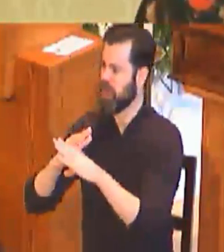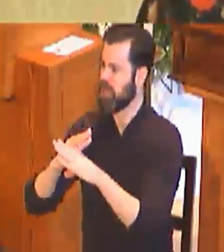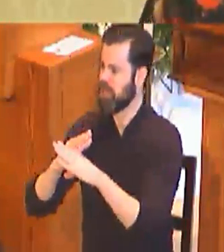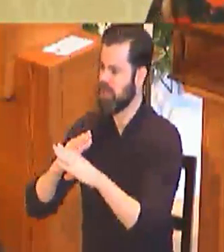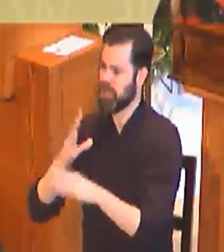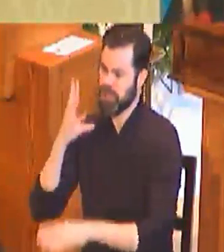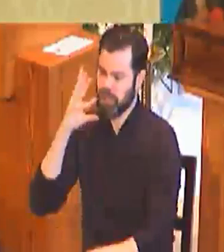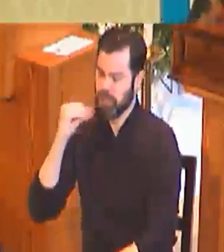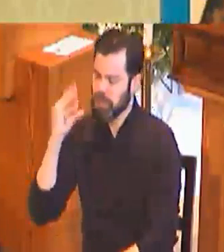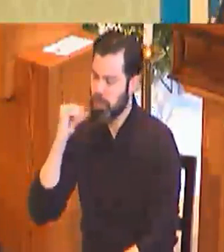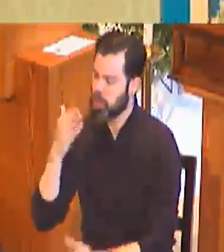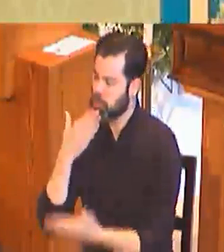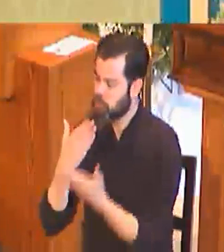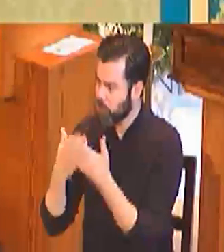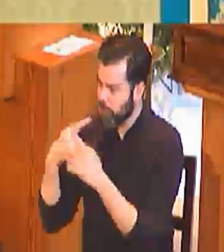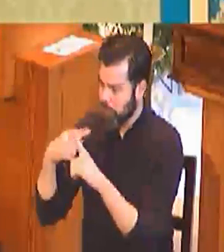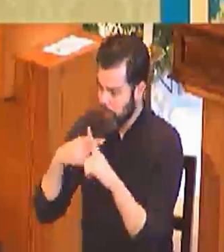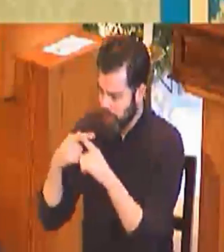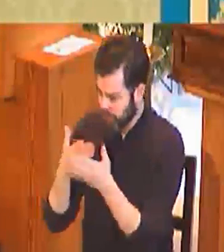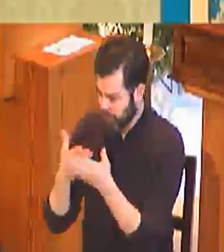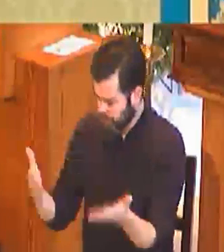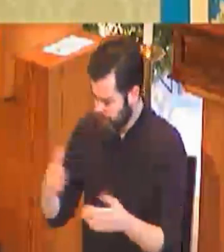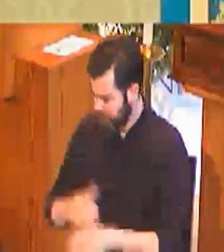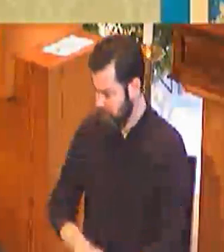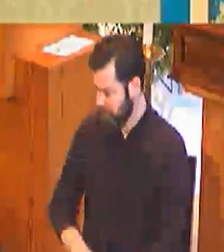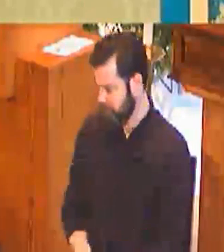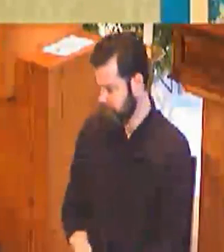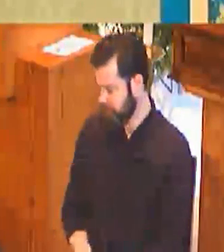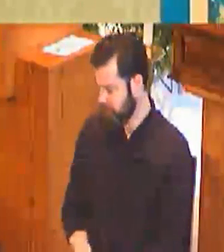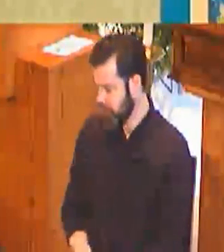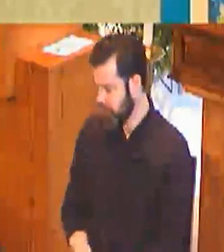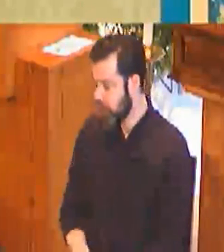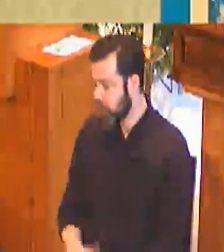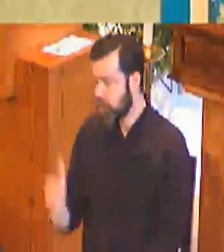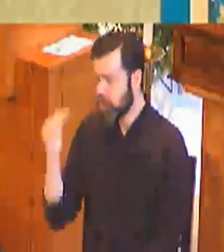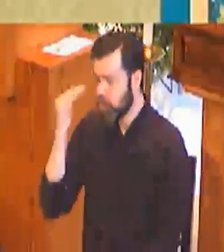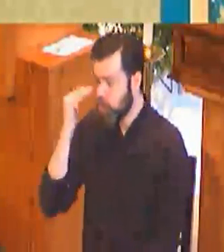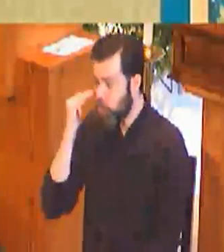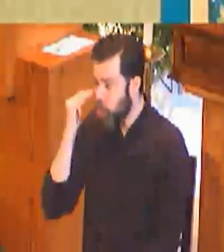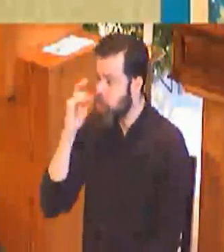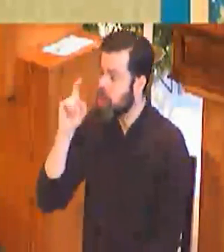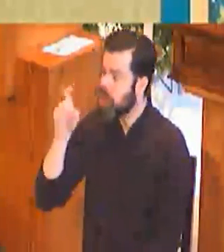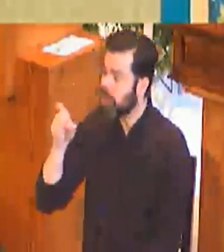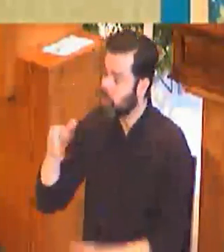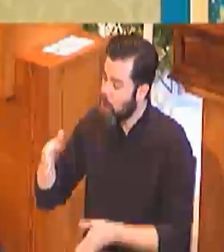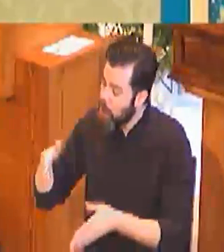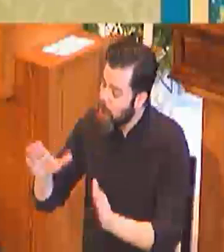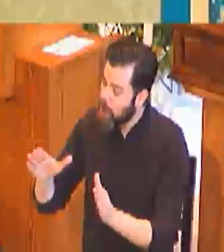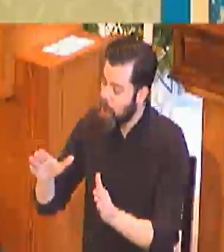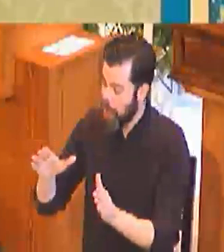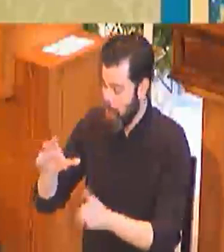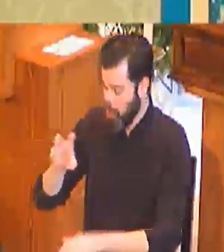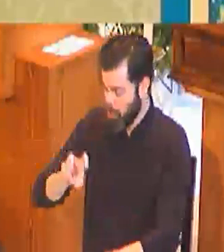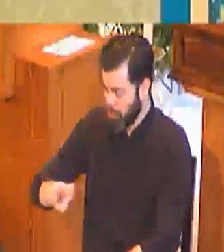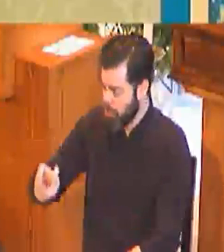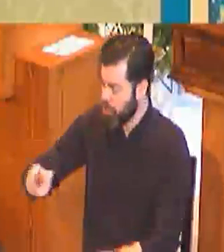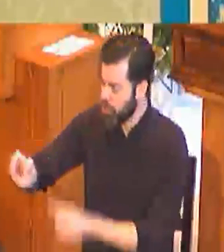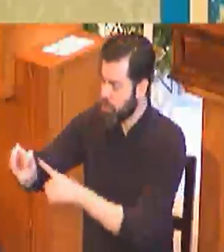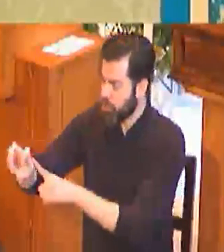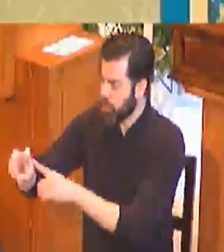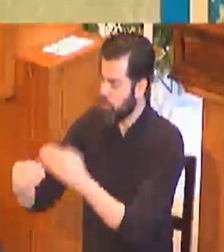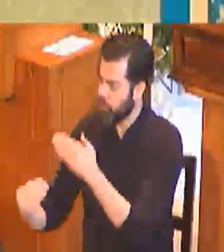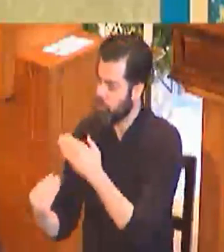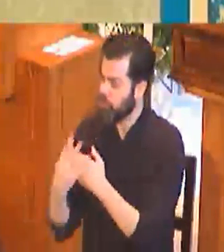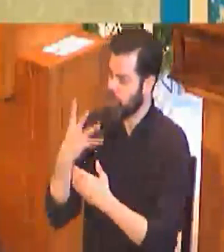the thing. We have to be willing to allow the journey to change us.